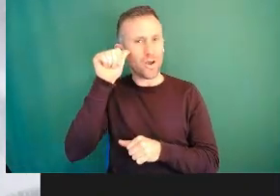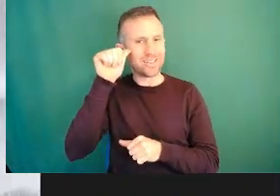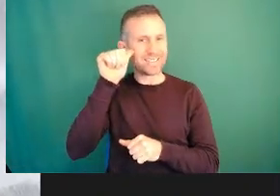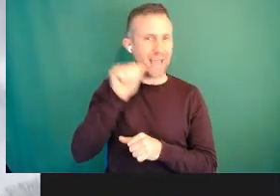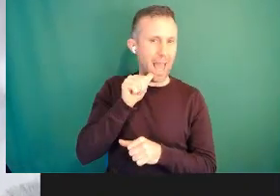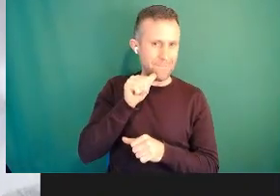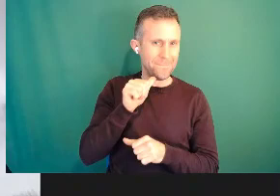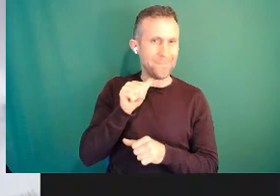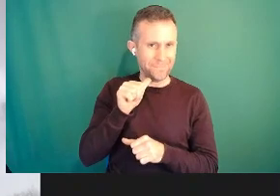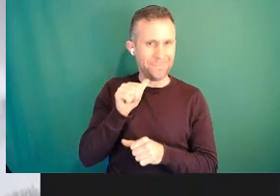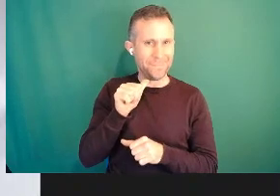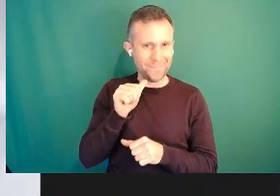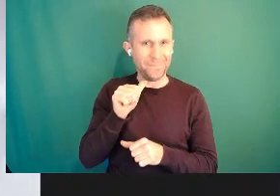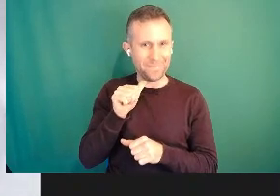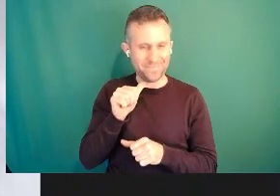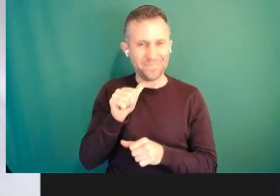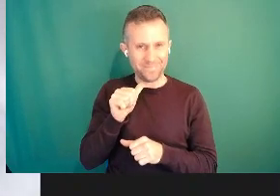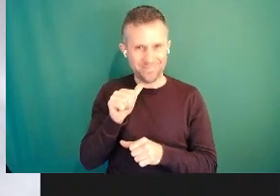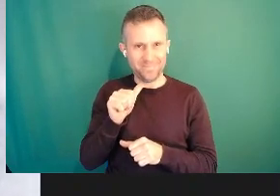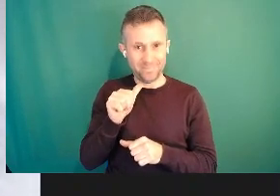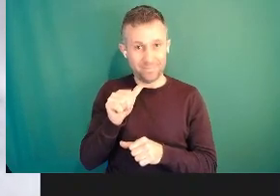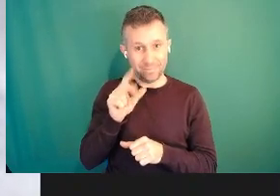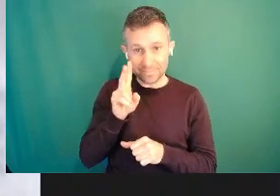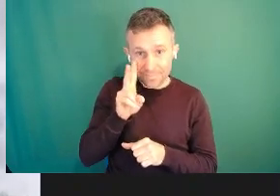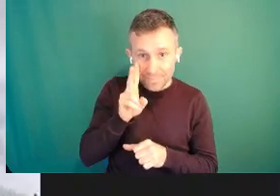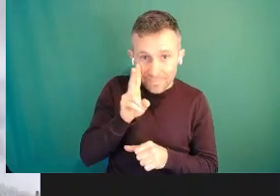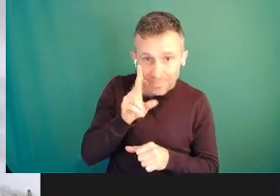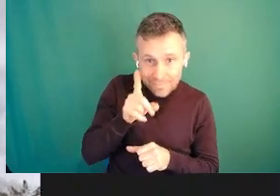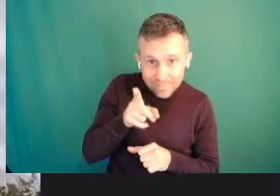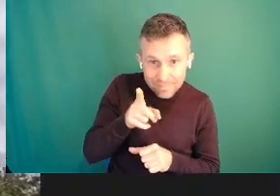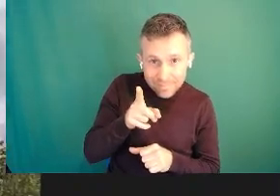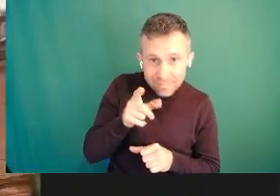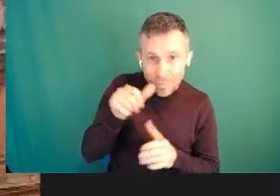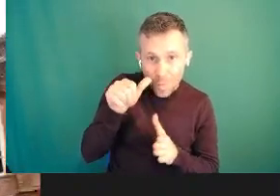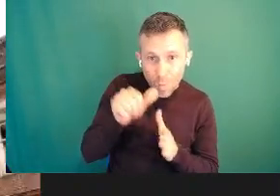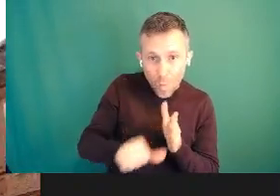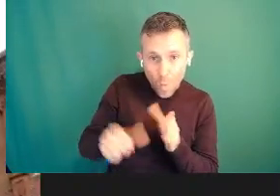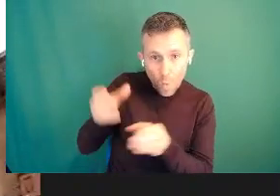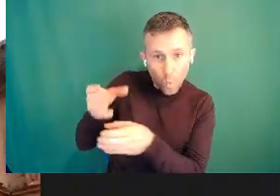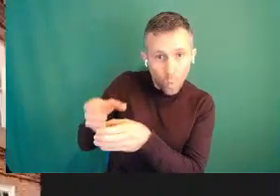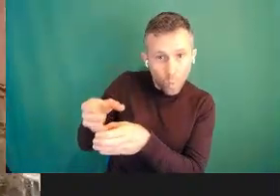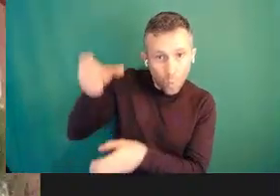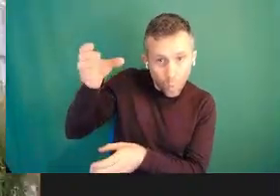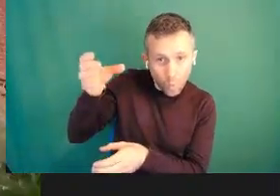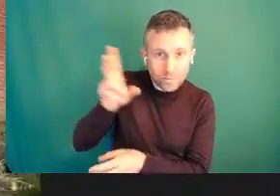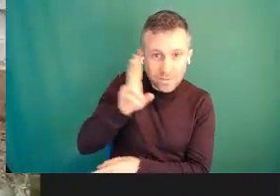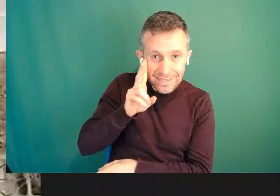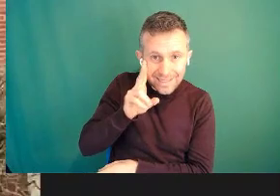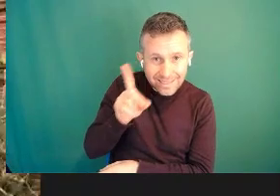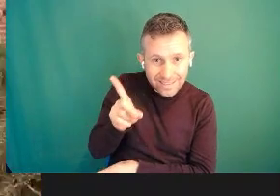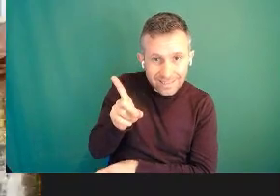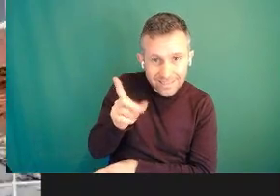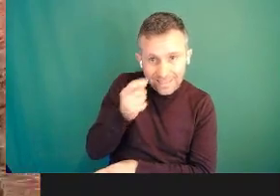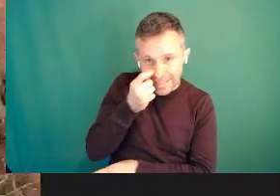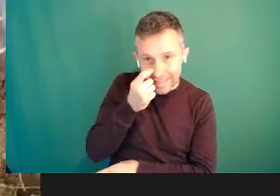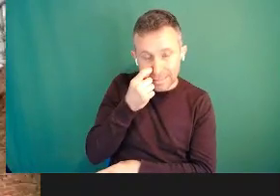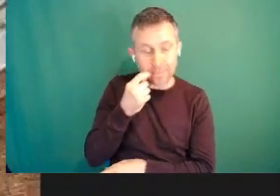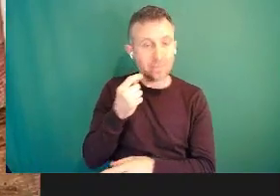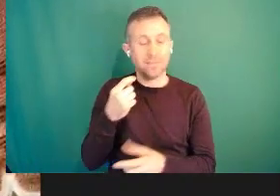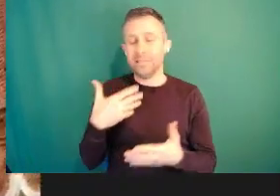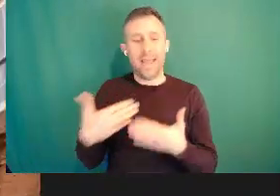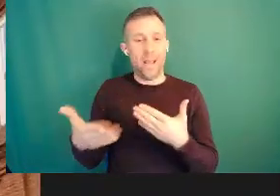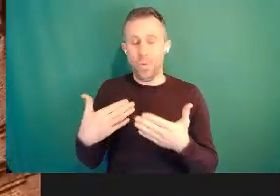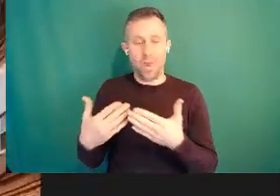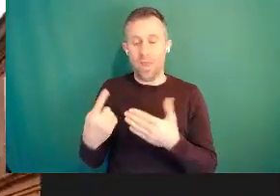there. And so that's evidence of the timber frame building that's hidden behind. When they put the facade on, it was very much about making the building